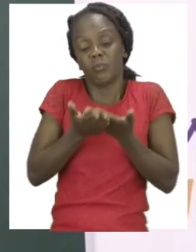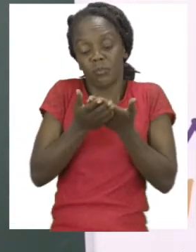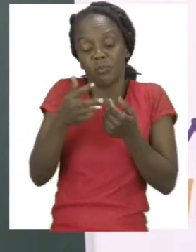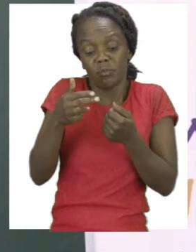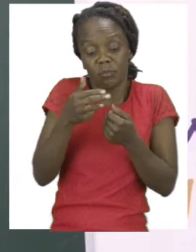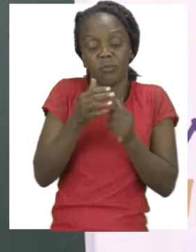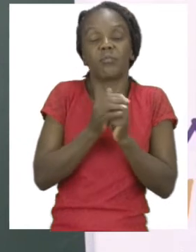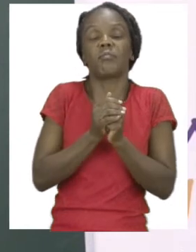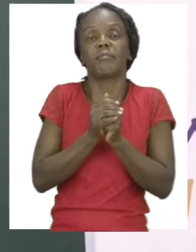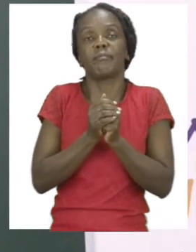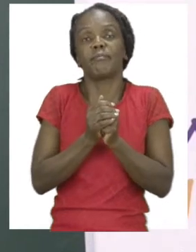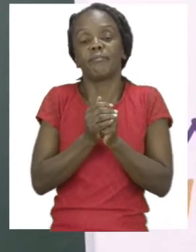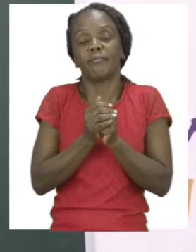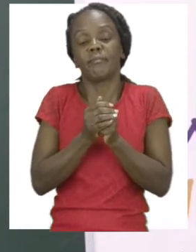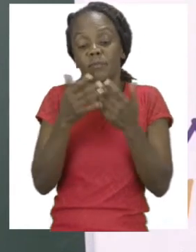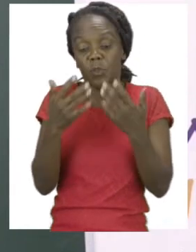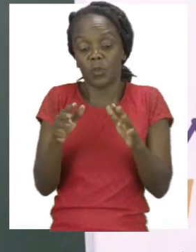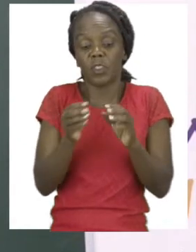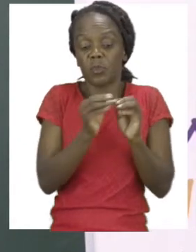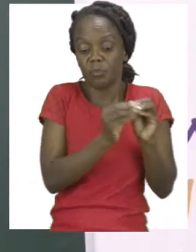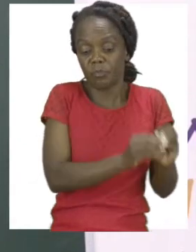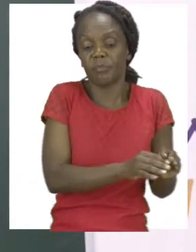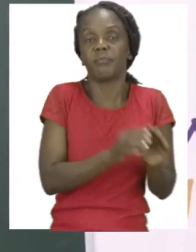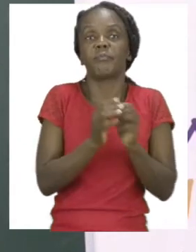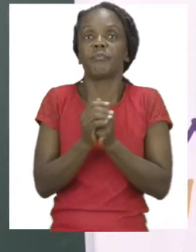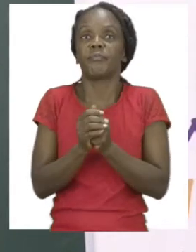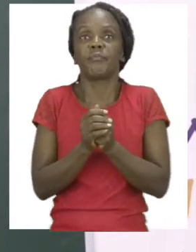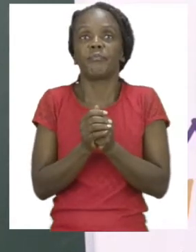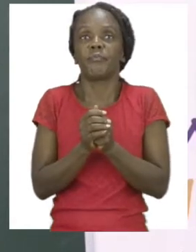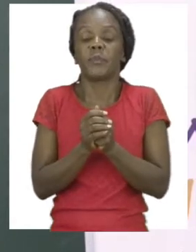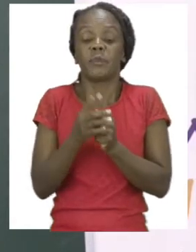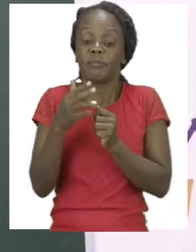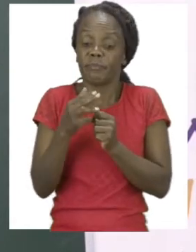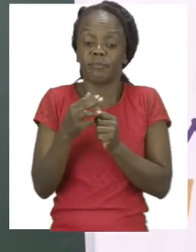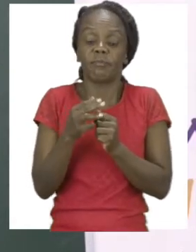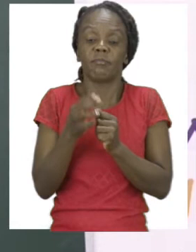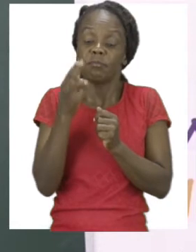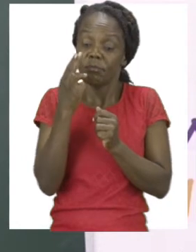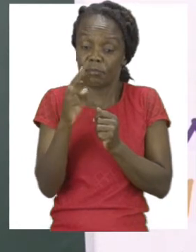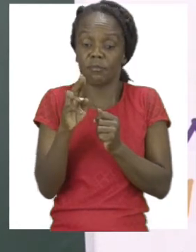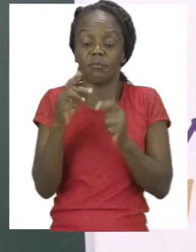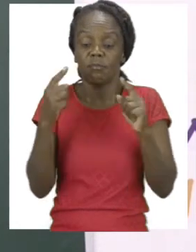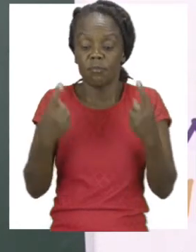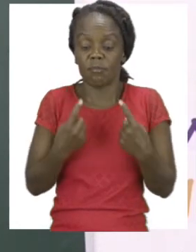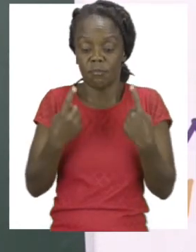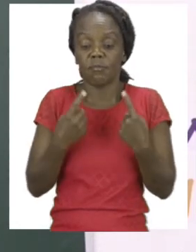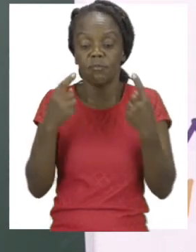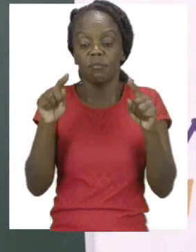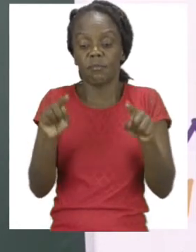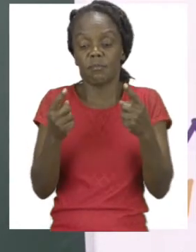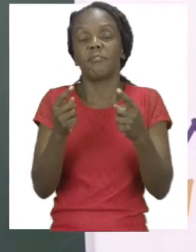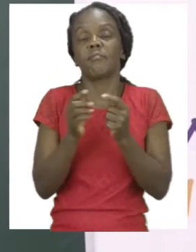scissors away because it is not a toy. Also, when you are sticking your